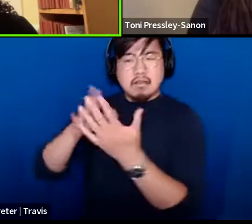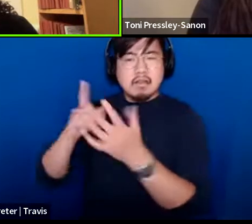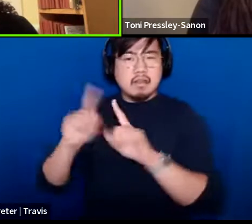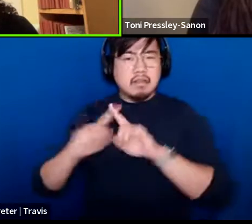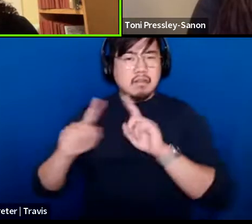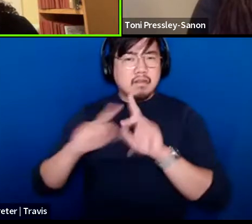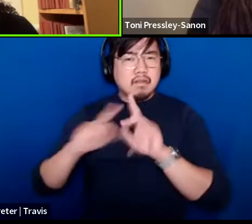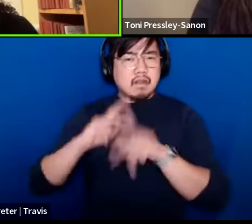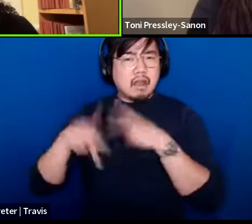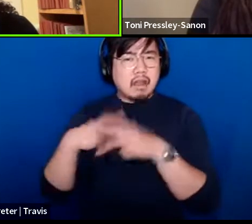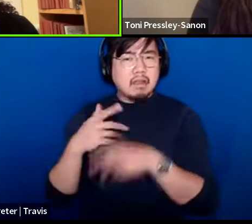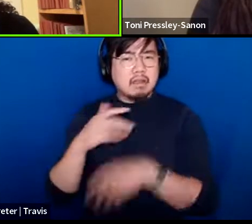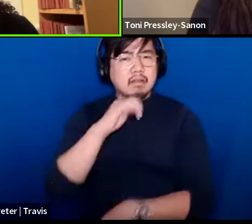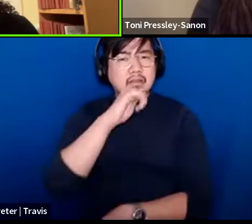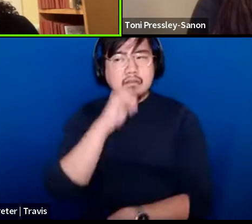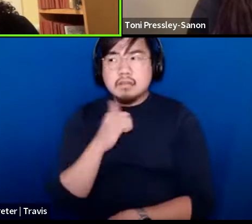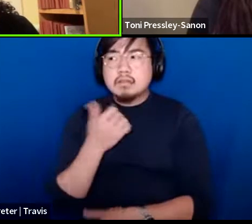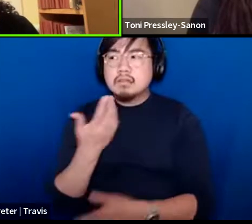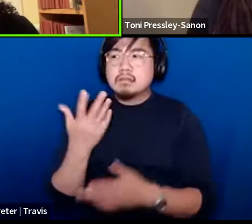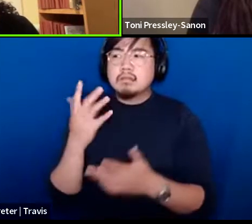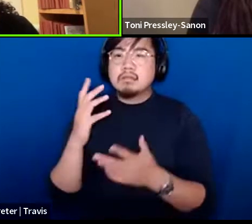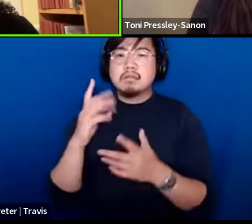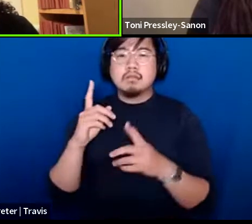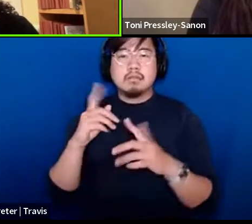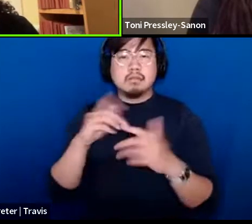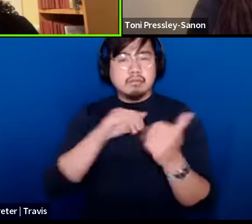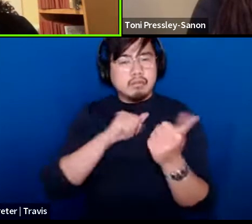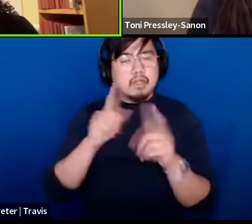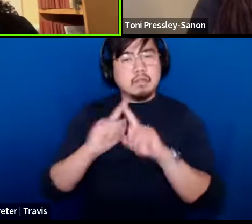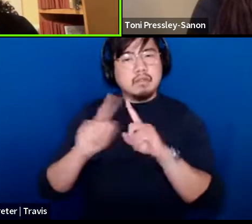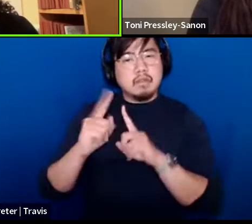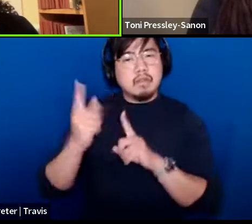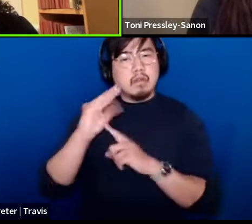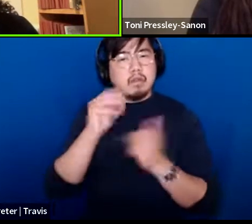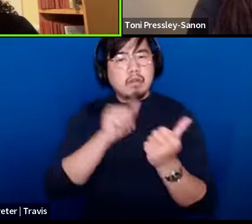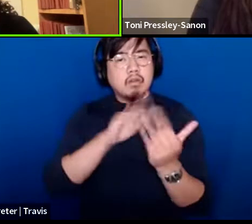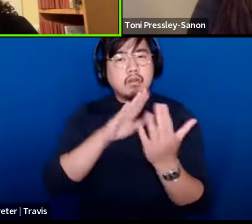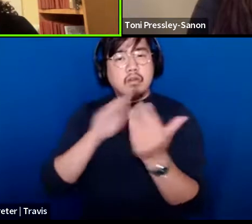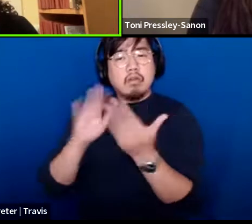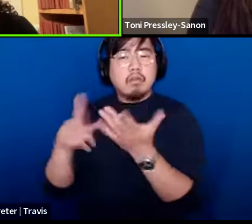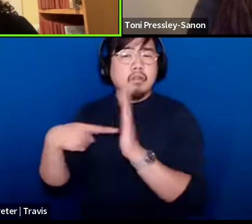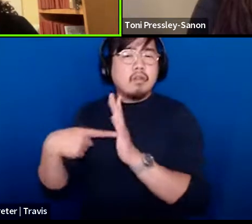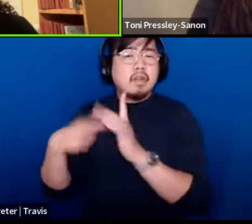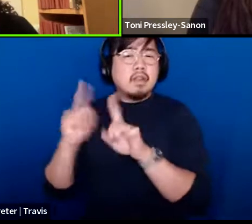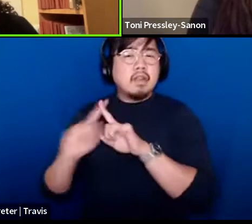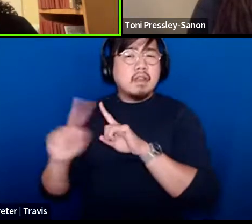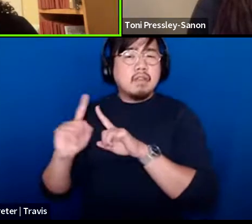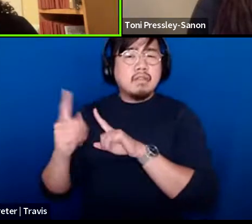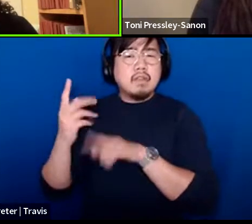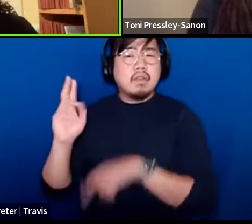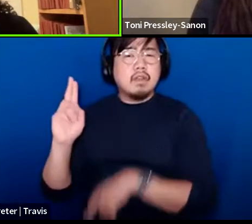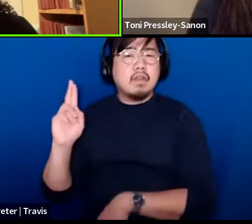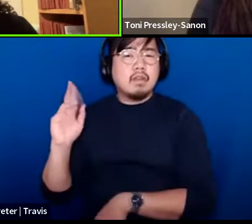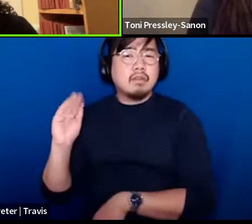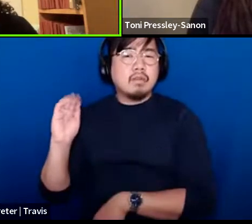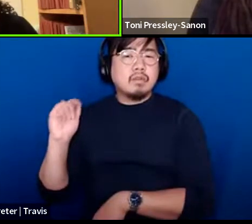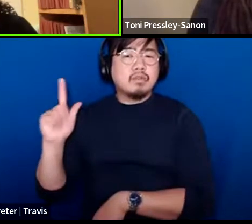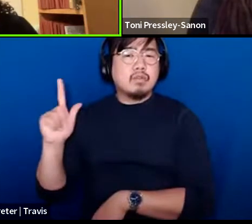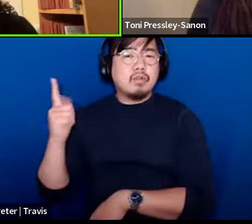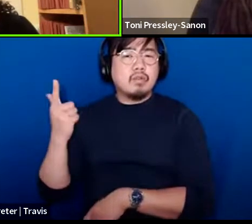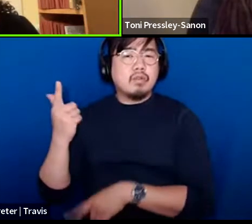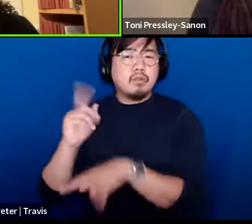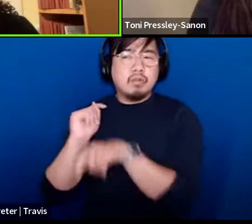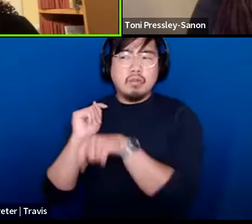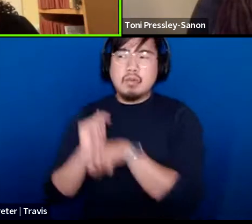suffering in cultural ways, which is to say in ritualized practices that resonate for us culturally, mm-hmm.